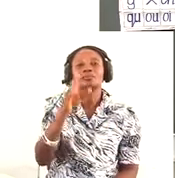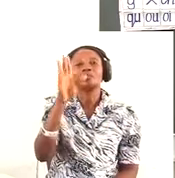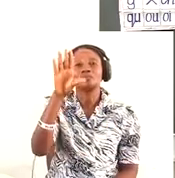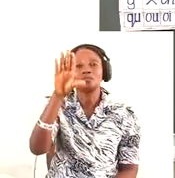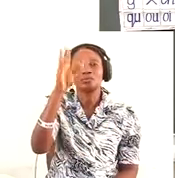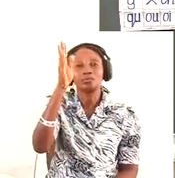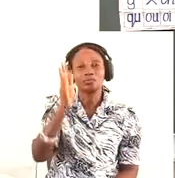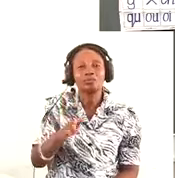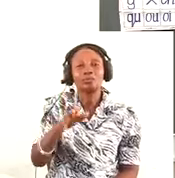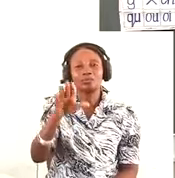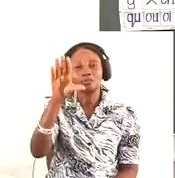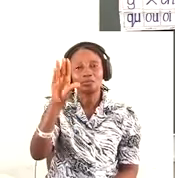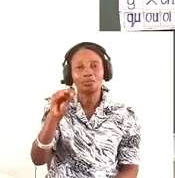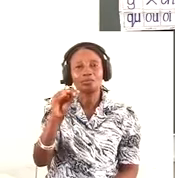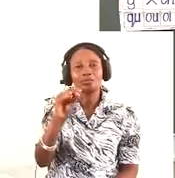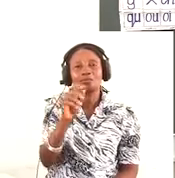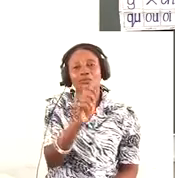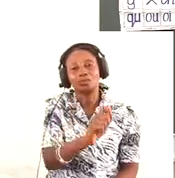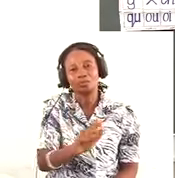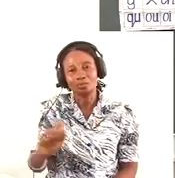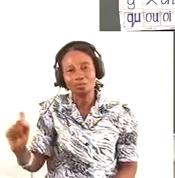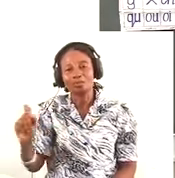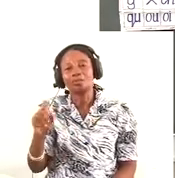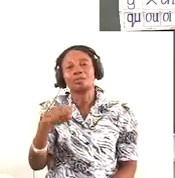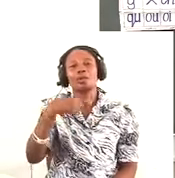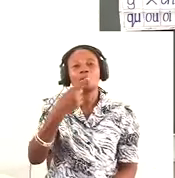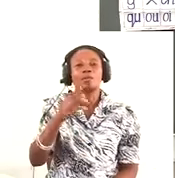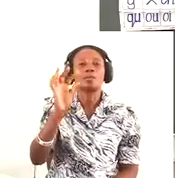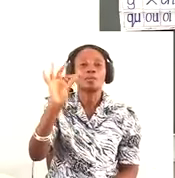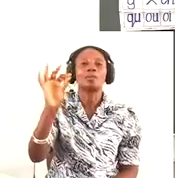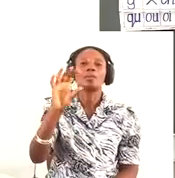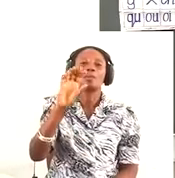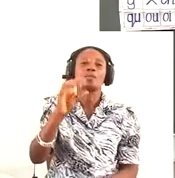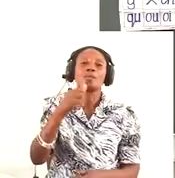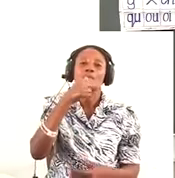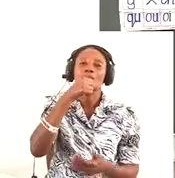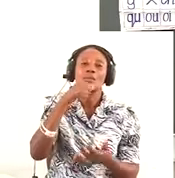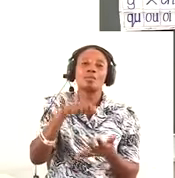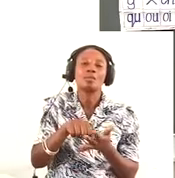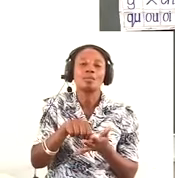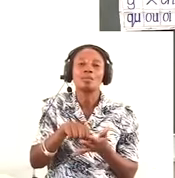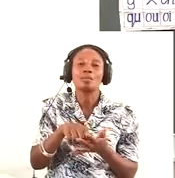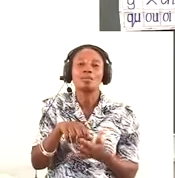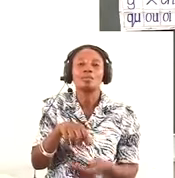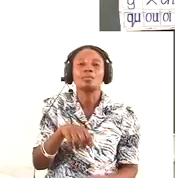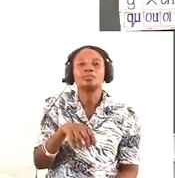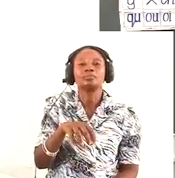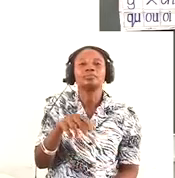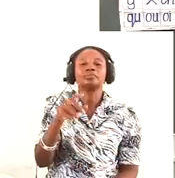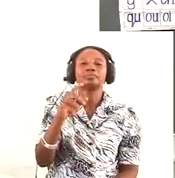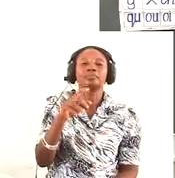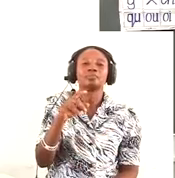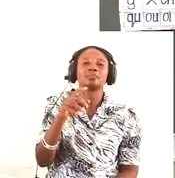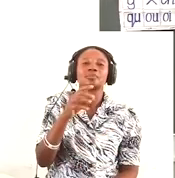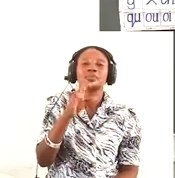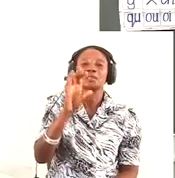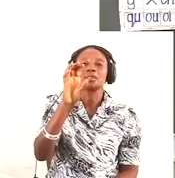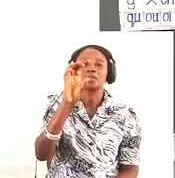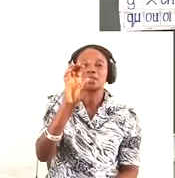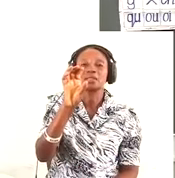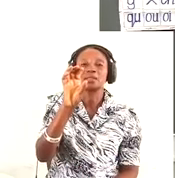formation of O for that particular letter sound. So here is the C. It is